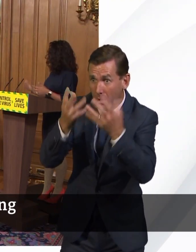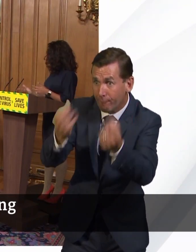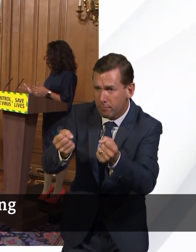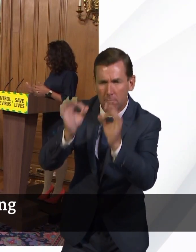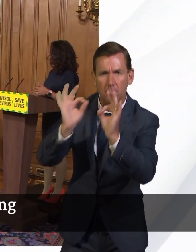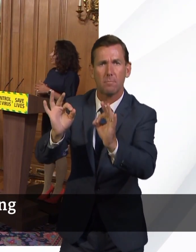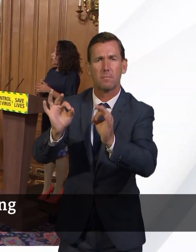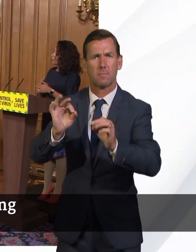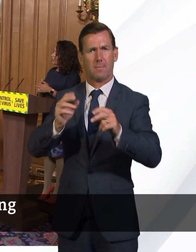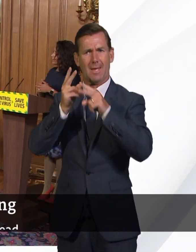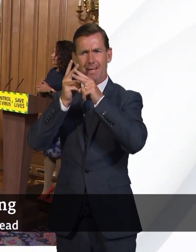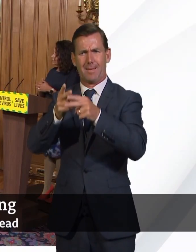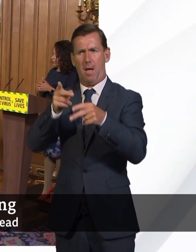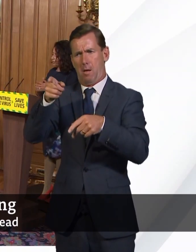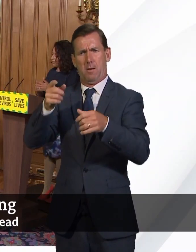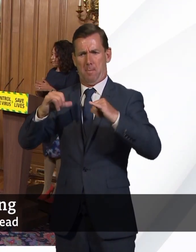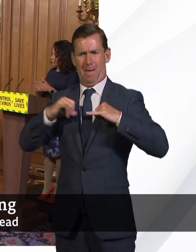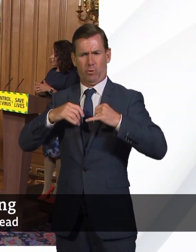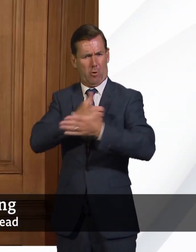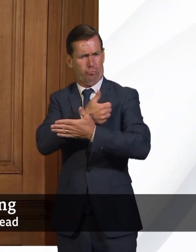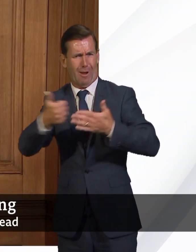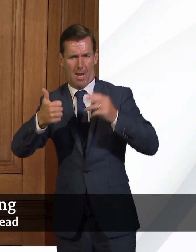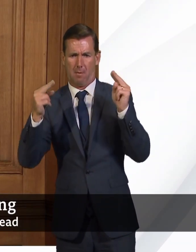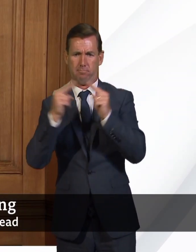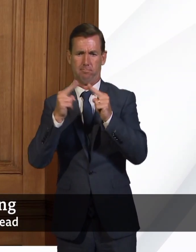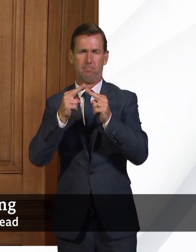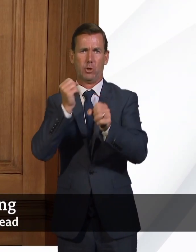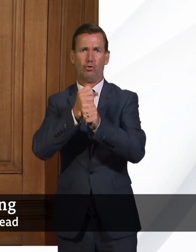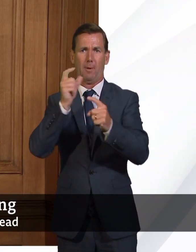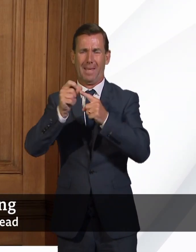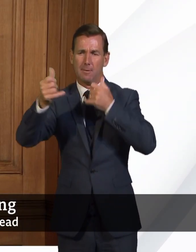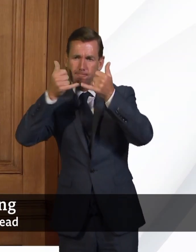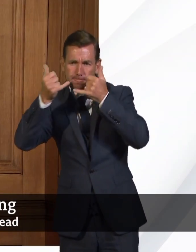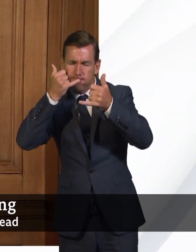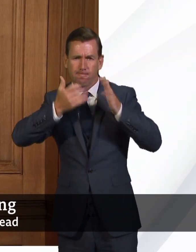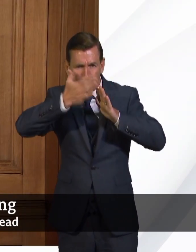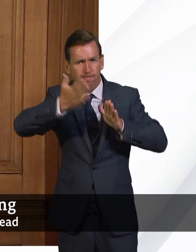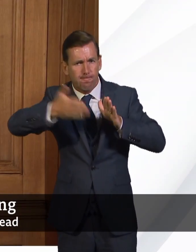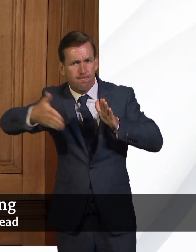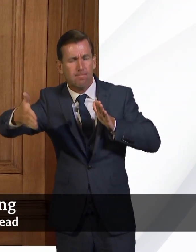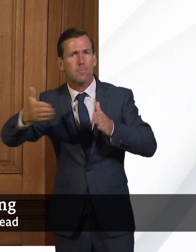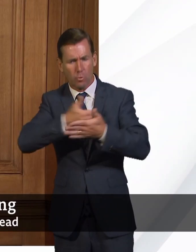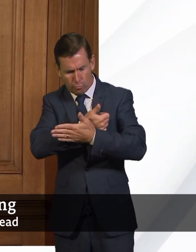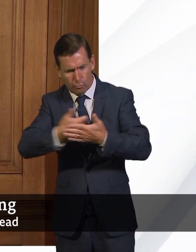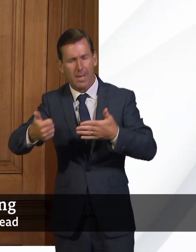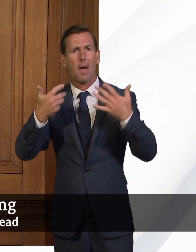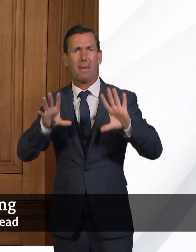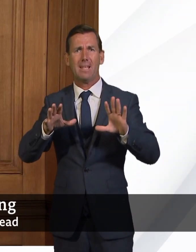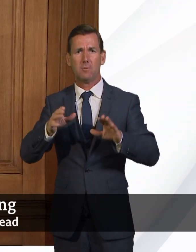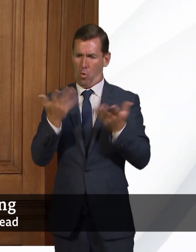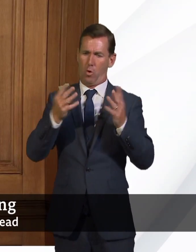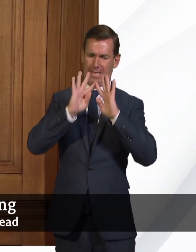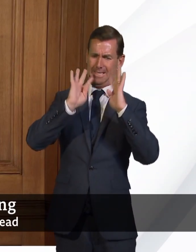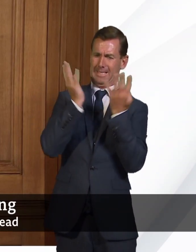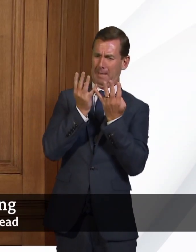a regular check-in, whether that is with the GP or the lead professional in the team. And that might be an advanced nurse